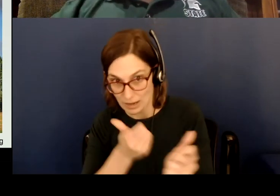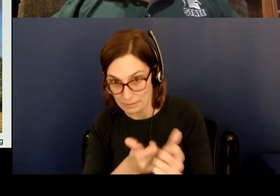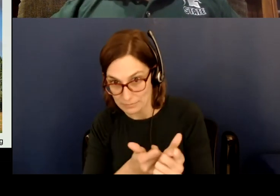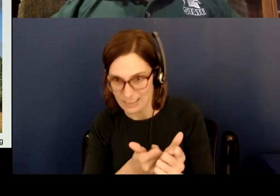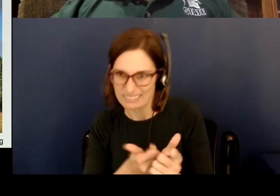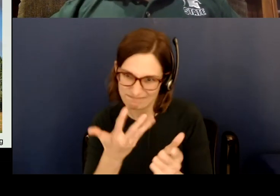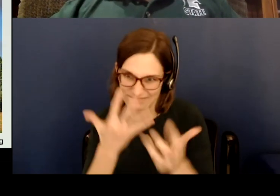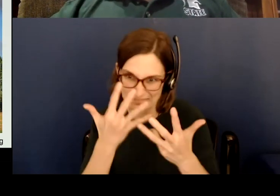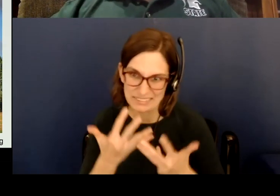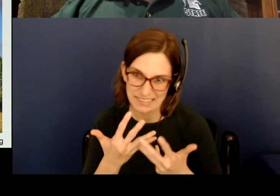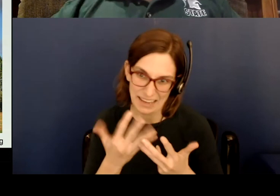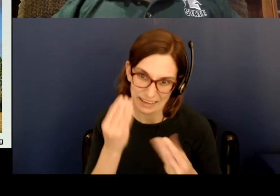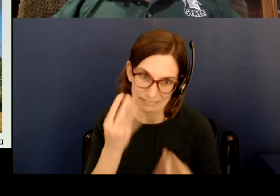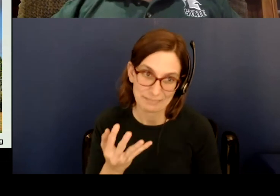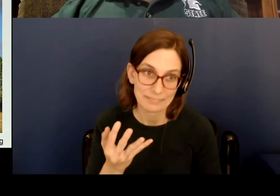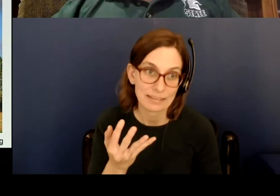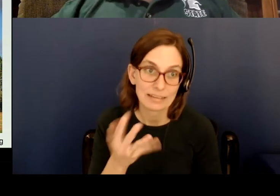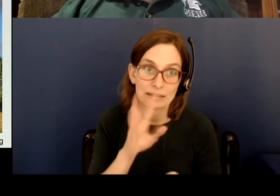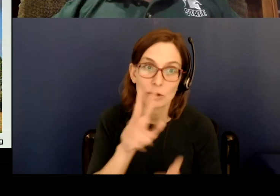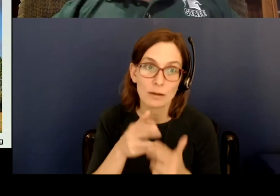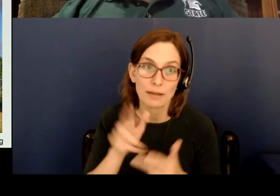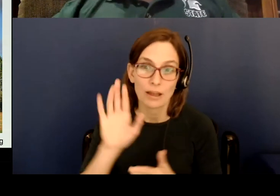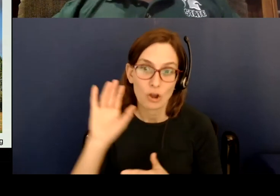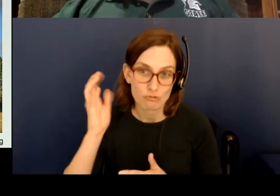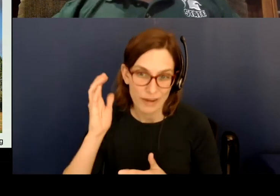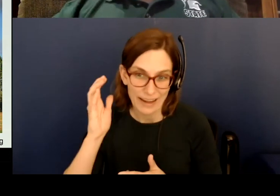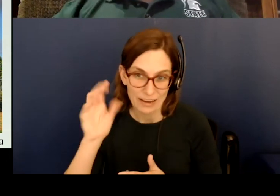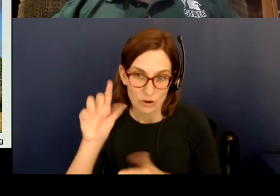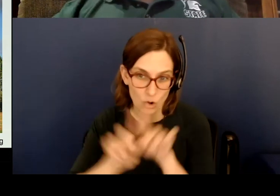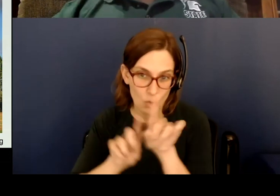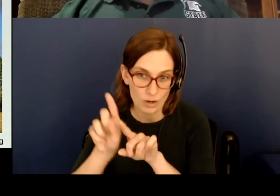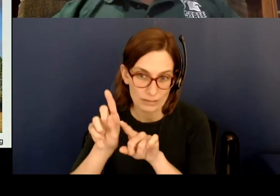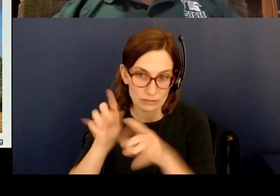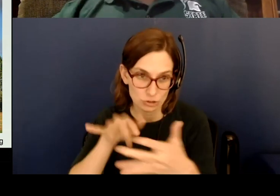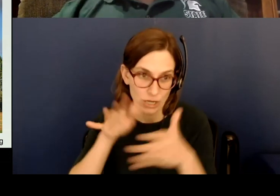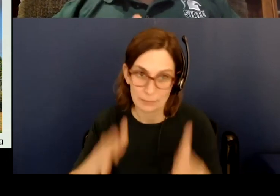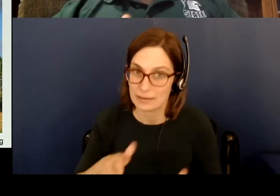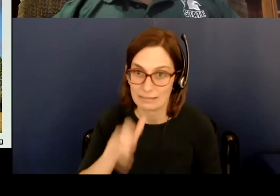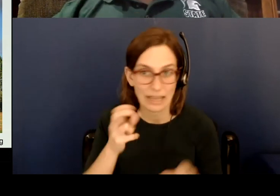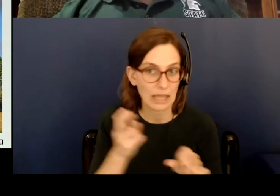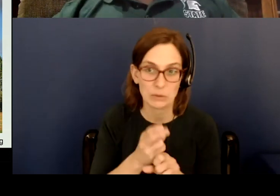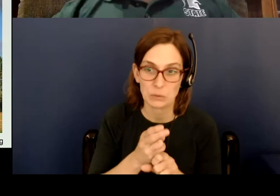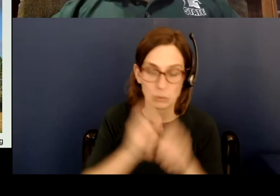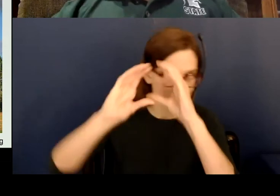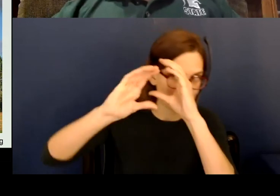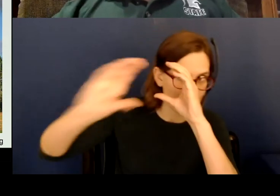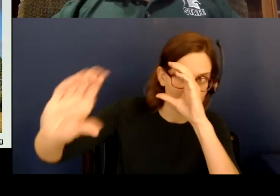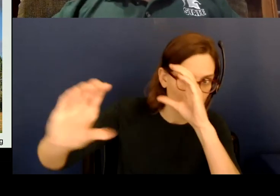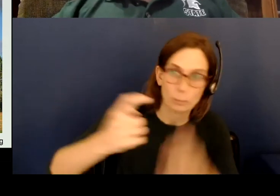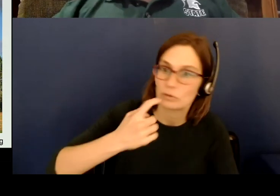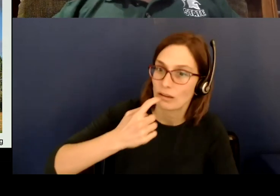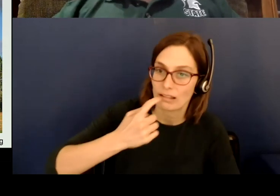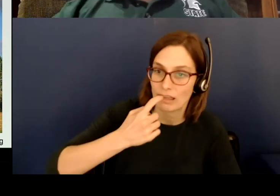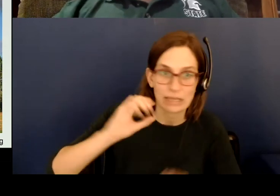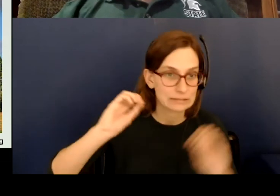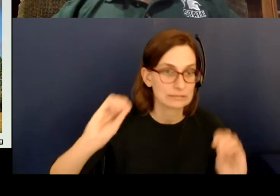one. I'm going to talk a little bit about radio astronomy. Radio astronomy doesn't use telescopes. It doesn't use glass. It uses